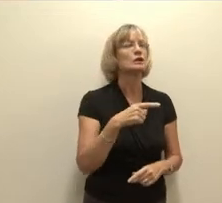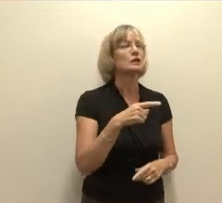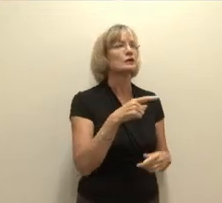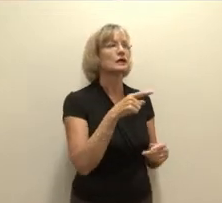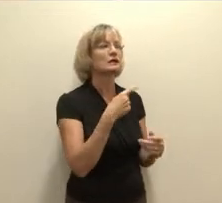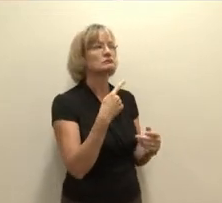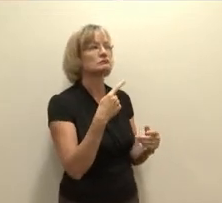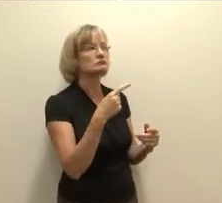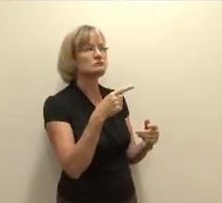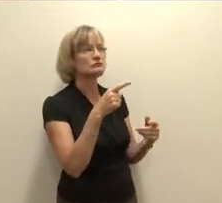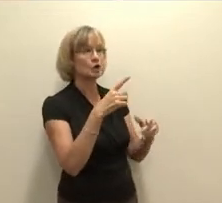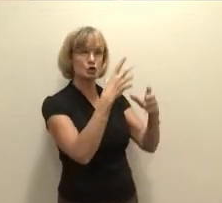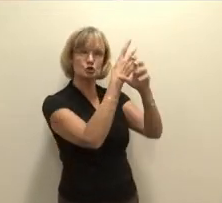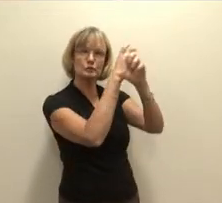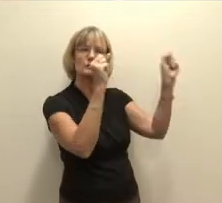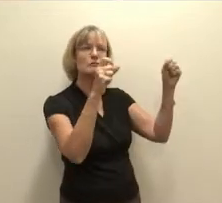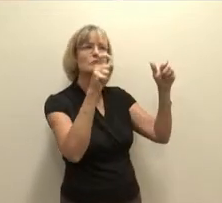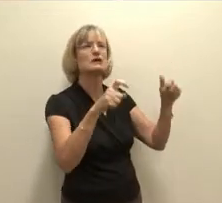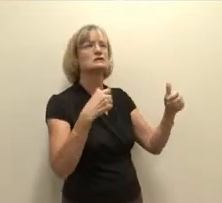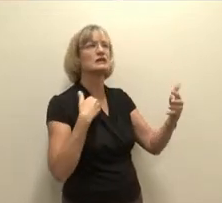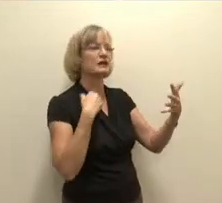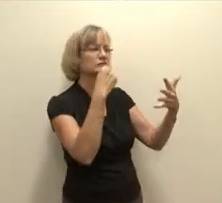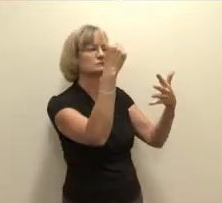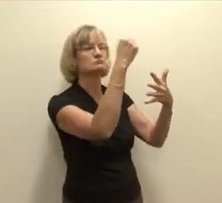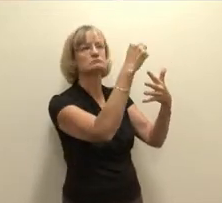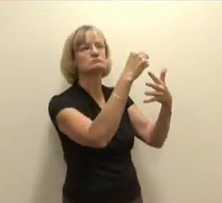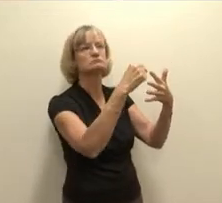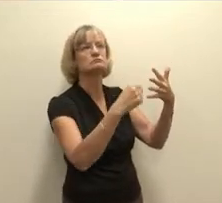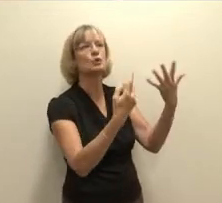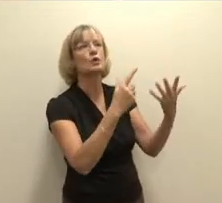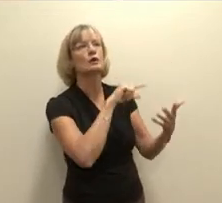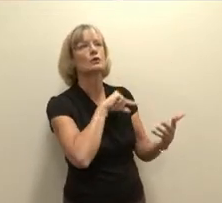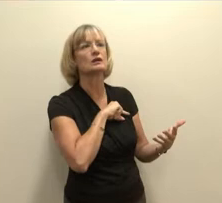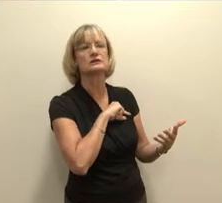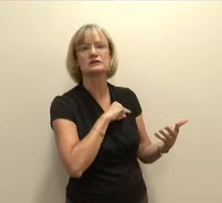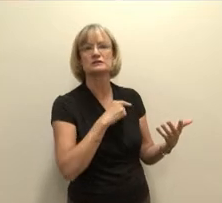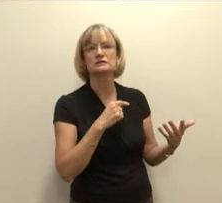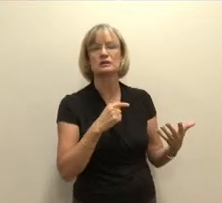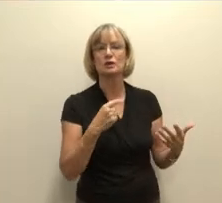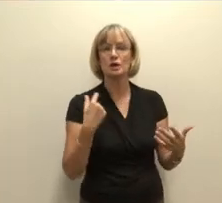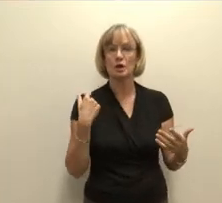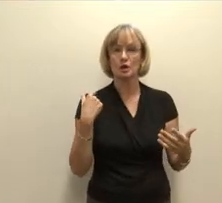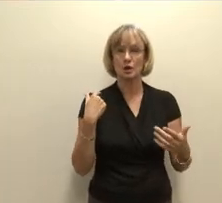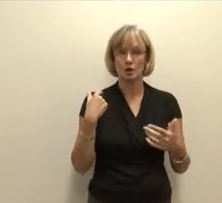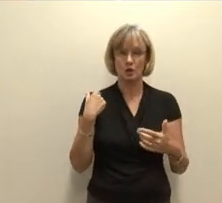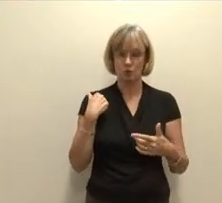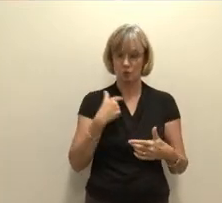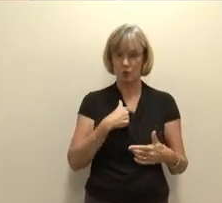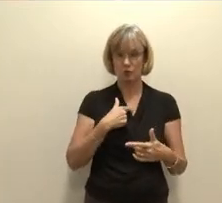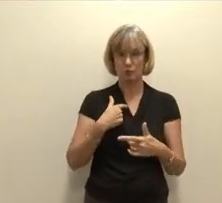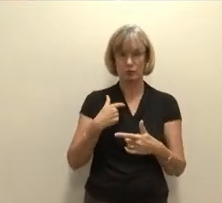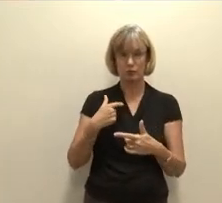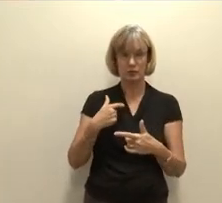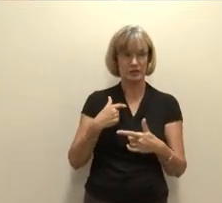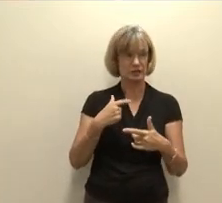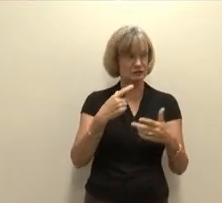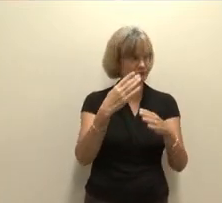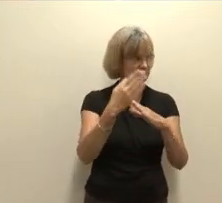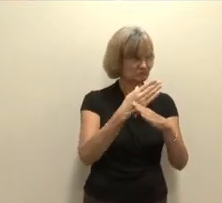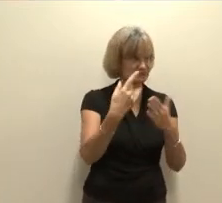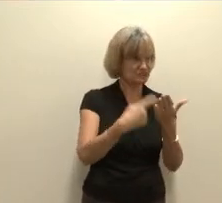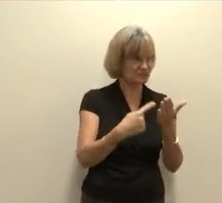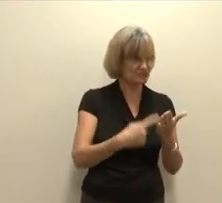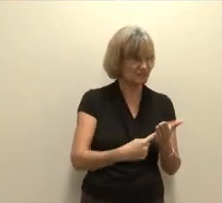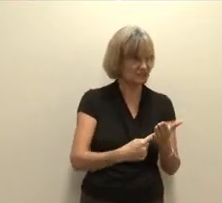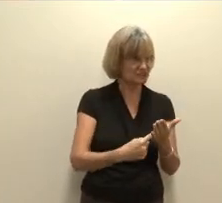in a superintendent? The things that we shared are not reflective of the superintendent that has been selected. When